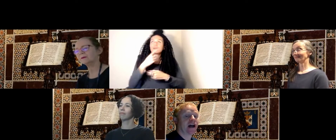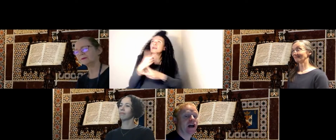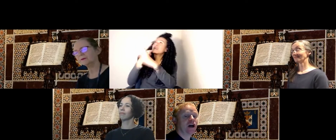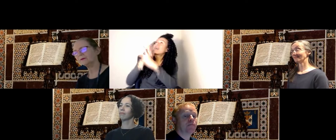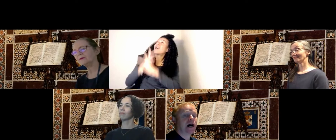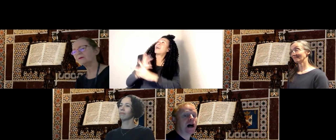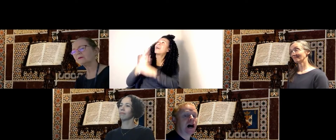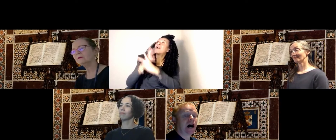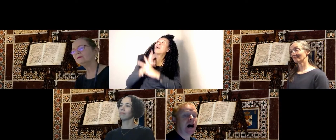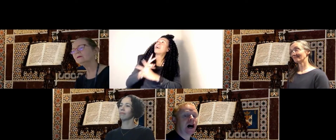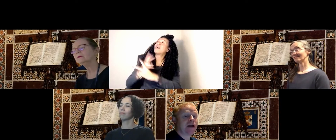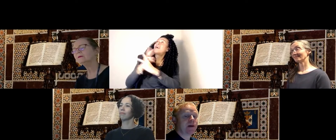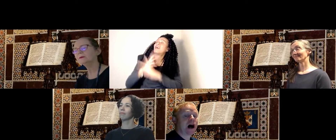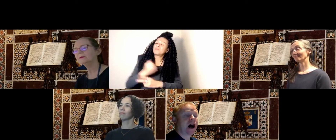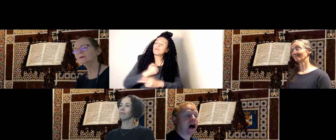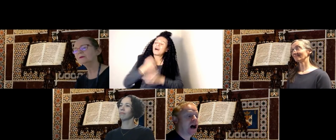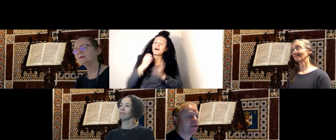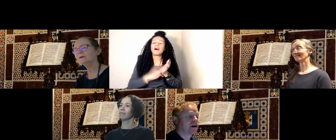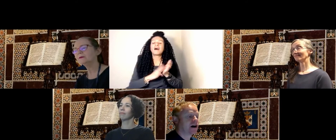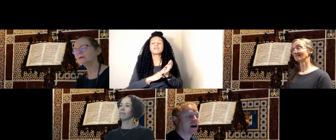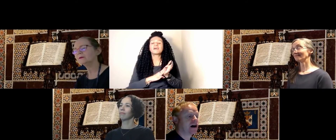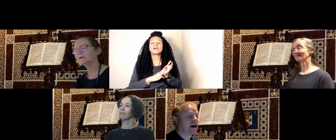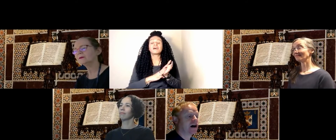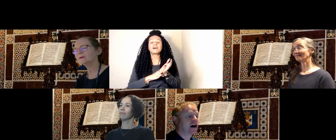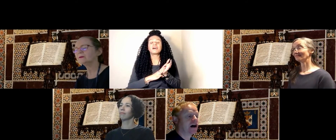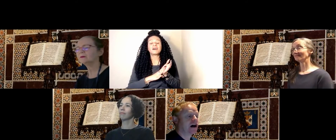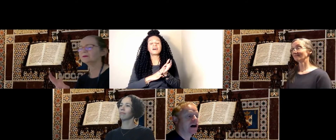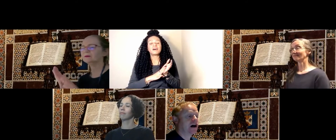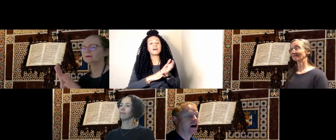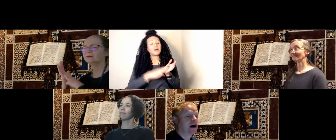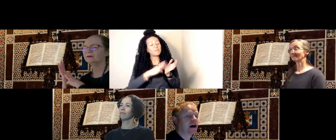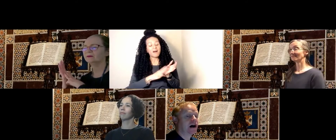care. My mother,